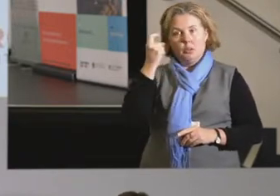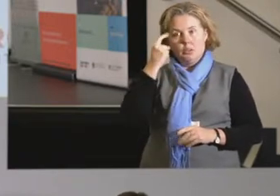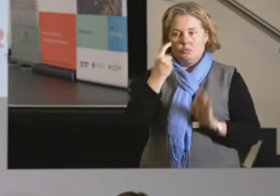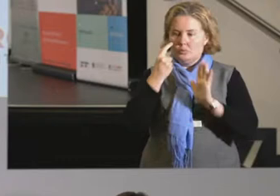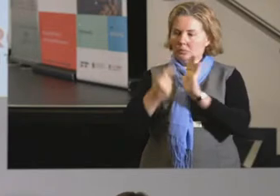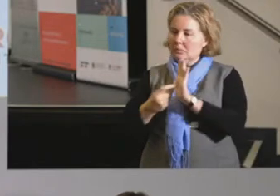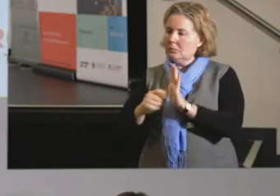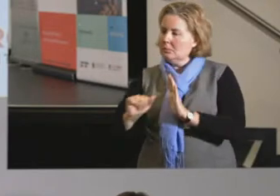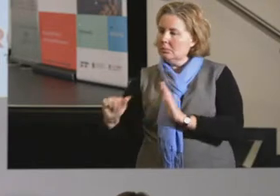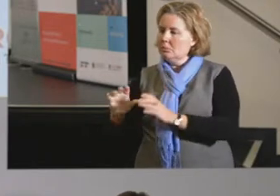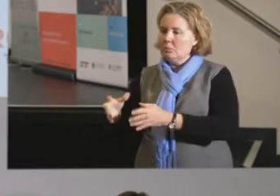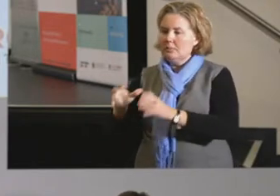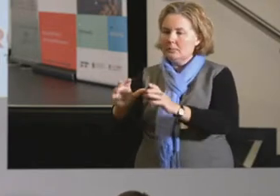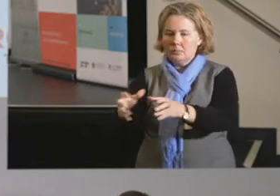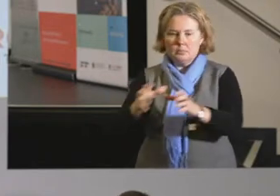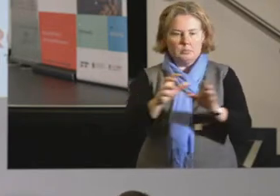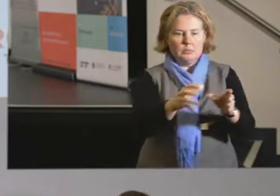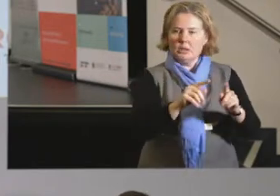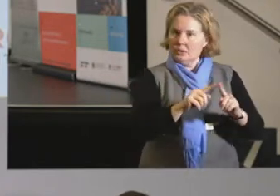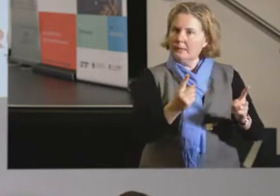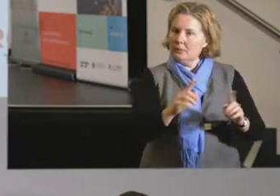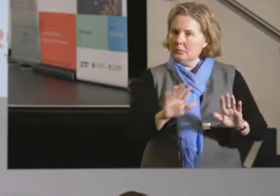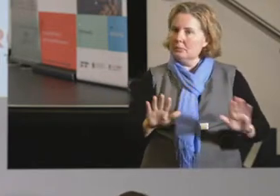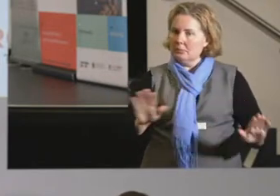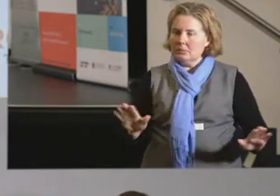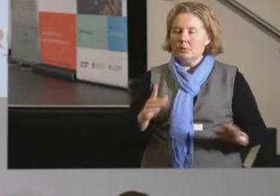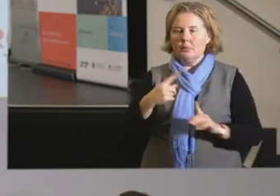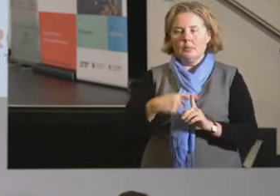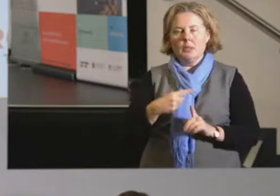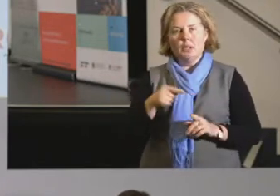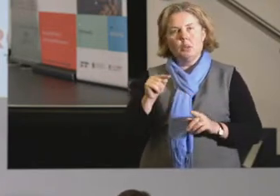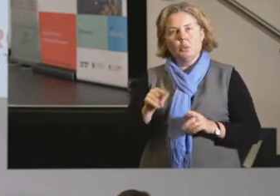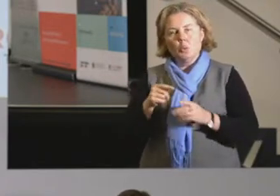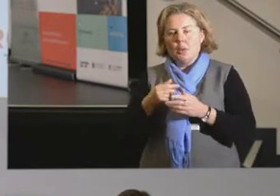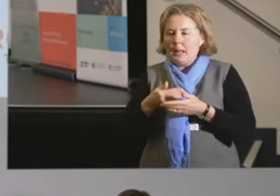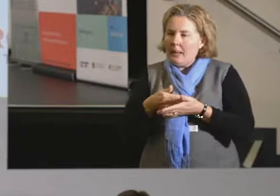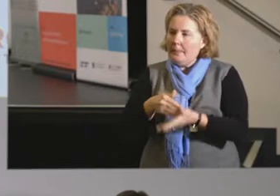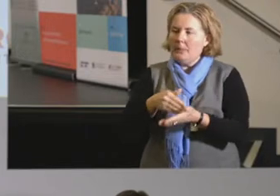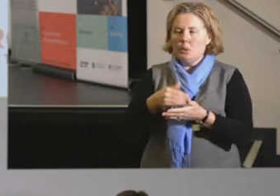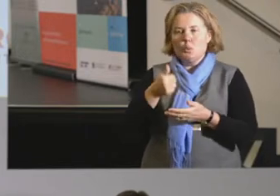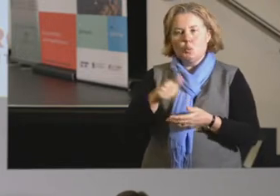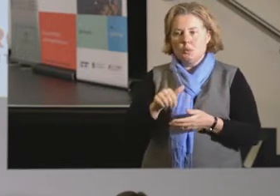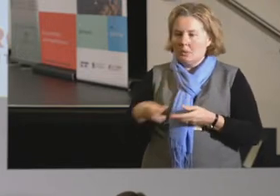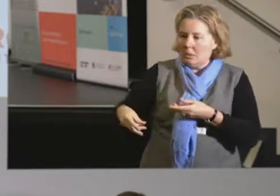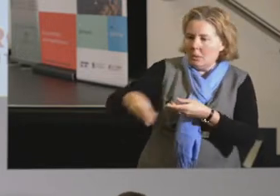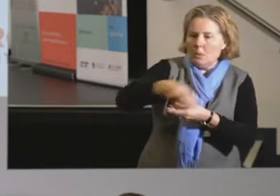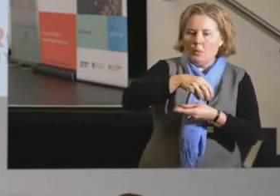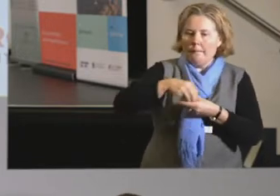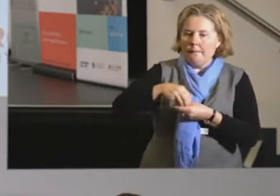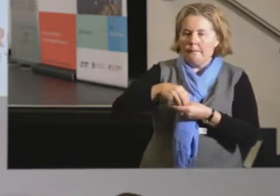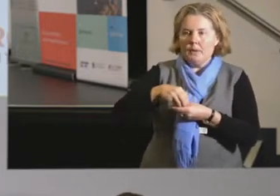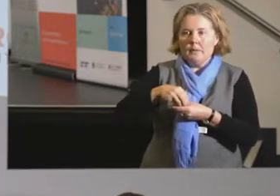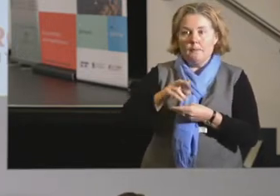recognition of different groups, but rather than this being used to be inclusive, to lead to progressive social change,